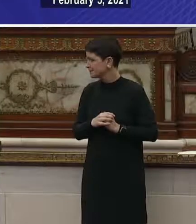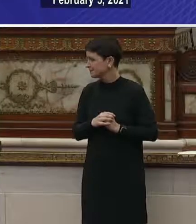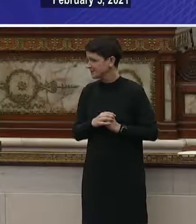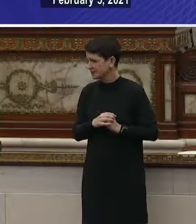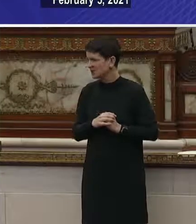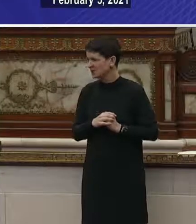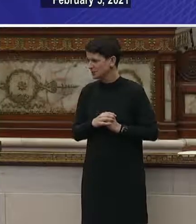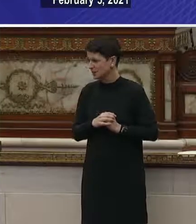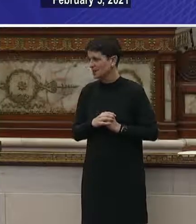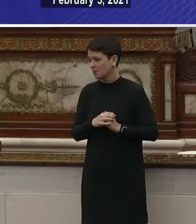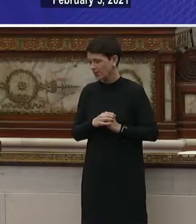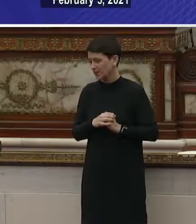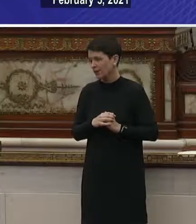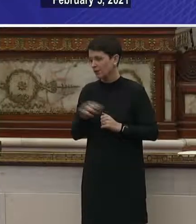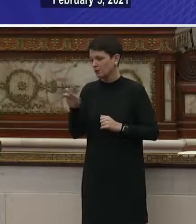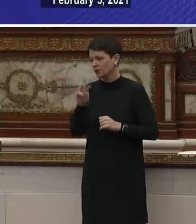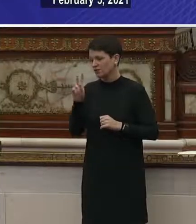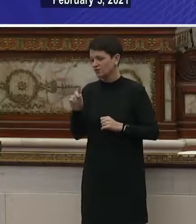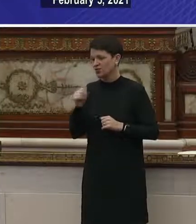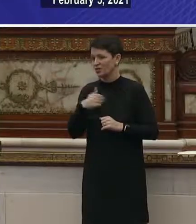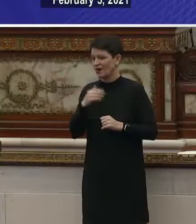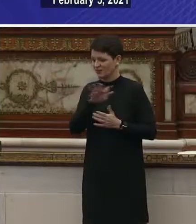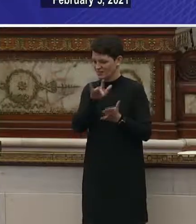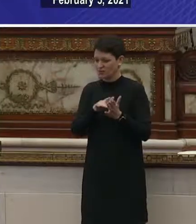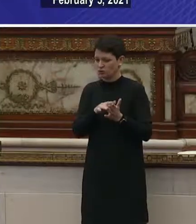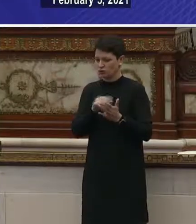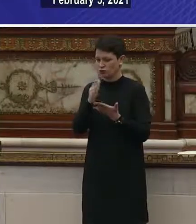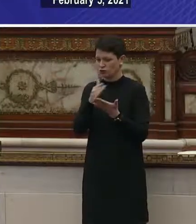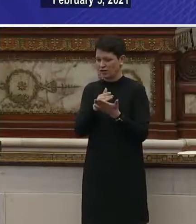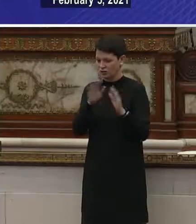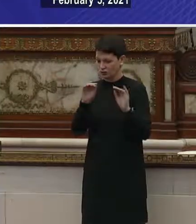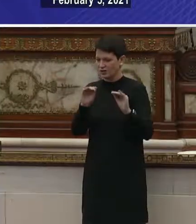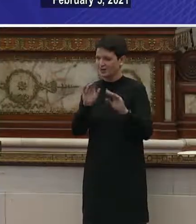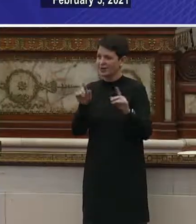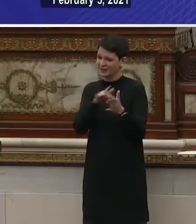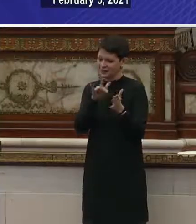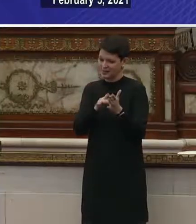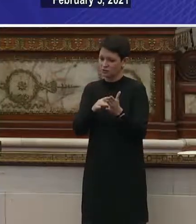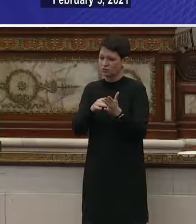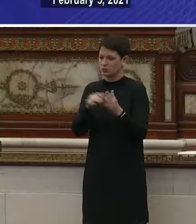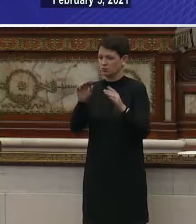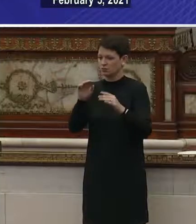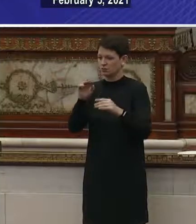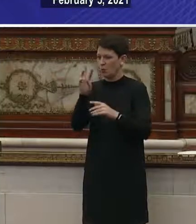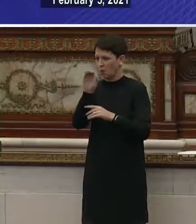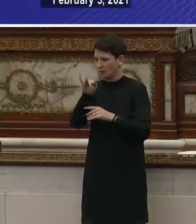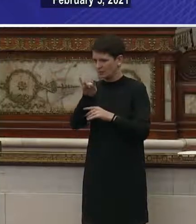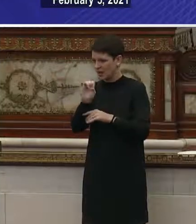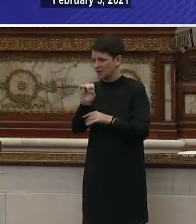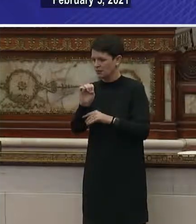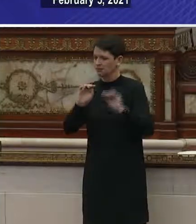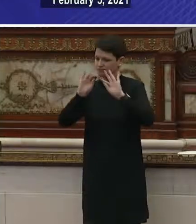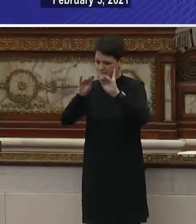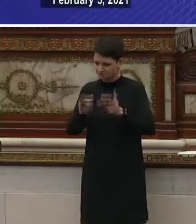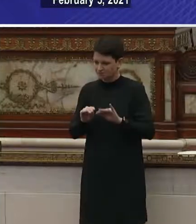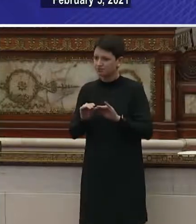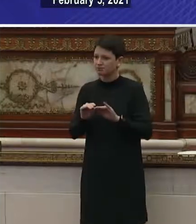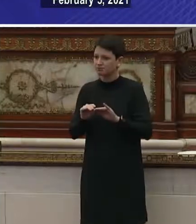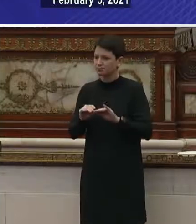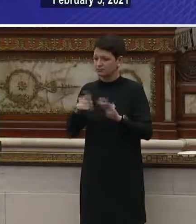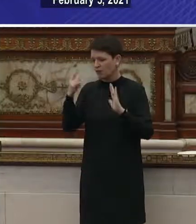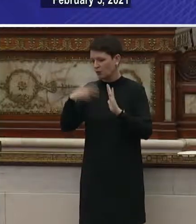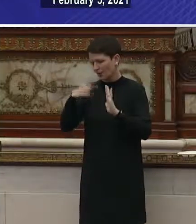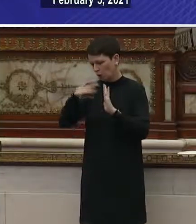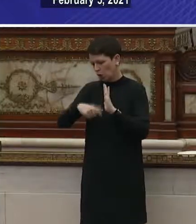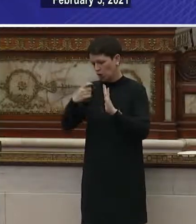noticed that they have a central registry, like a central site there. I just read an article